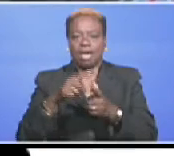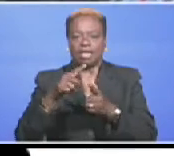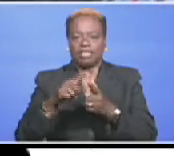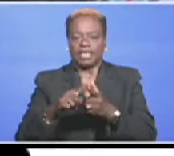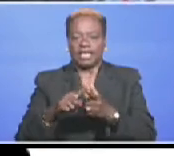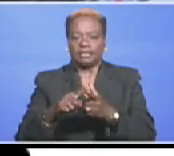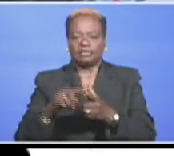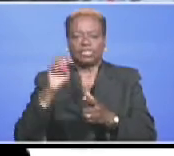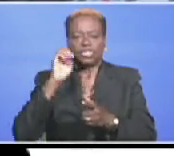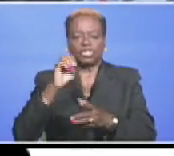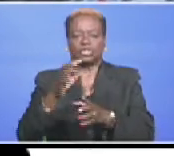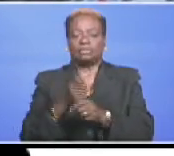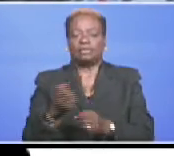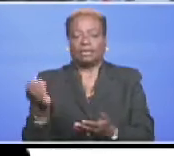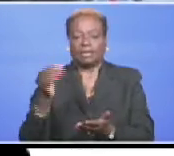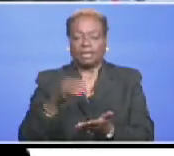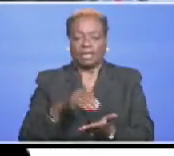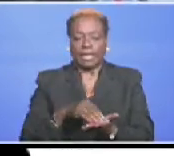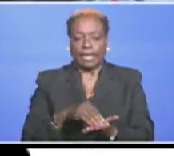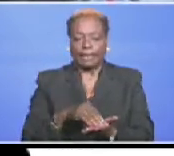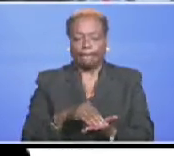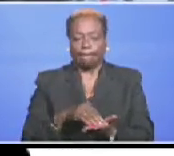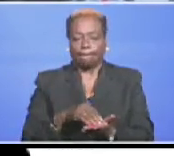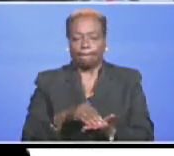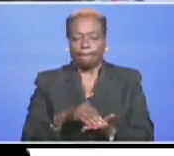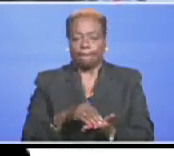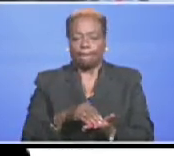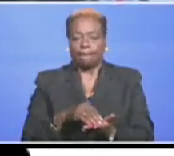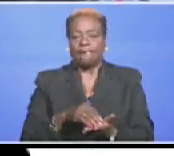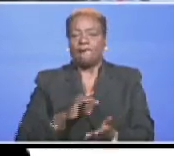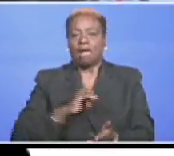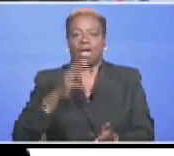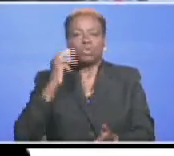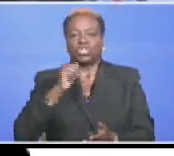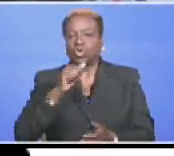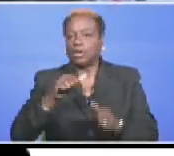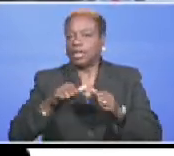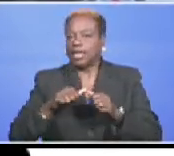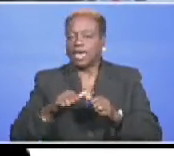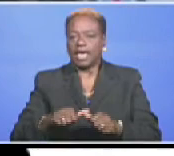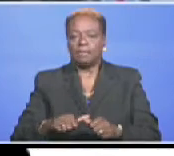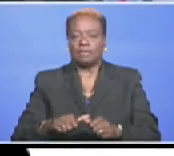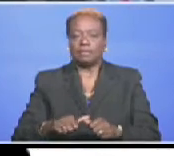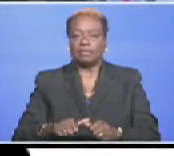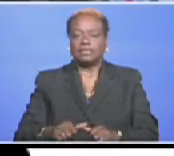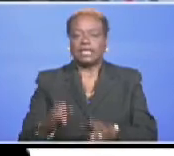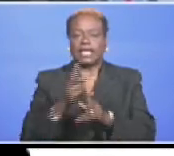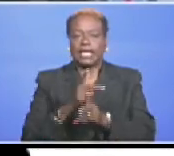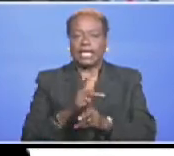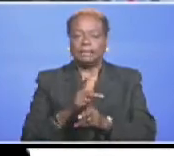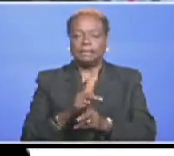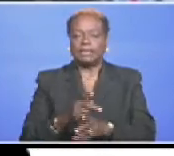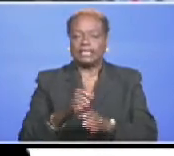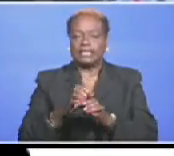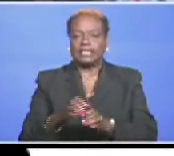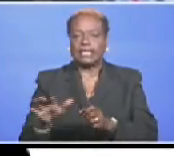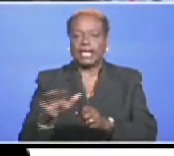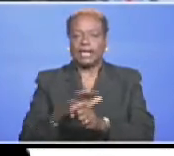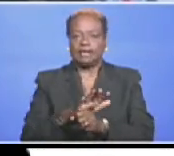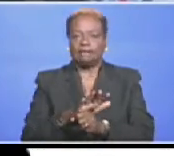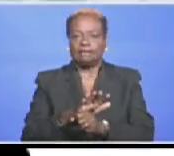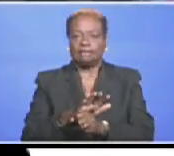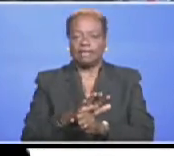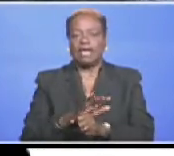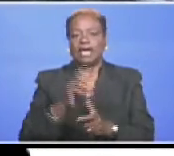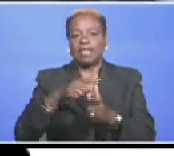game by angling deep, heavy balls. Wasn't able to keep consistent enough, though. Second set sort of went downhill